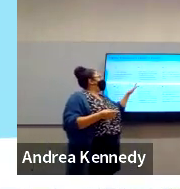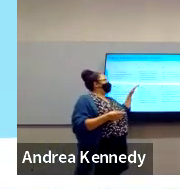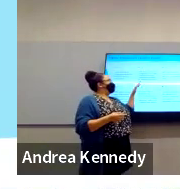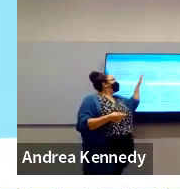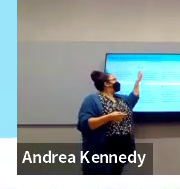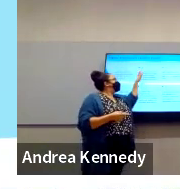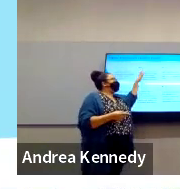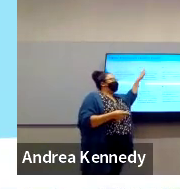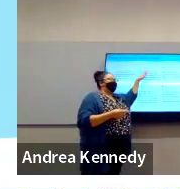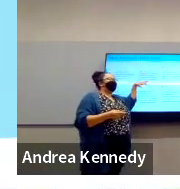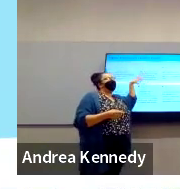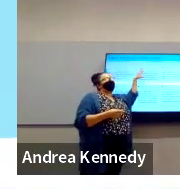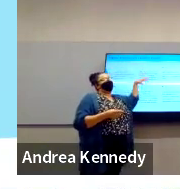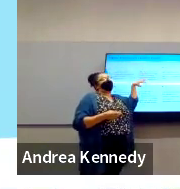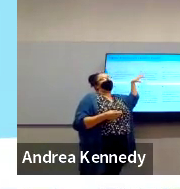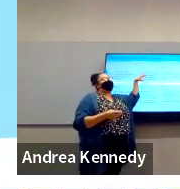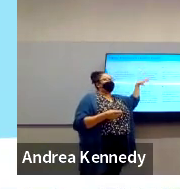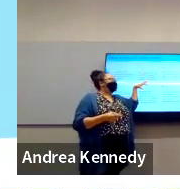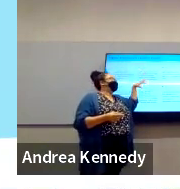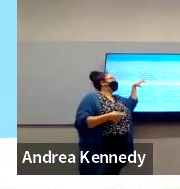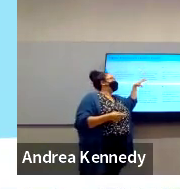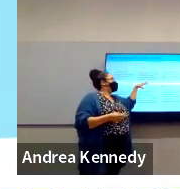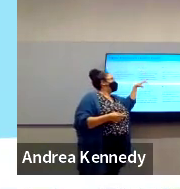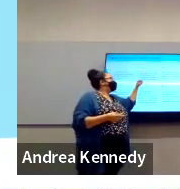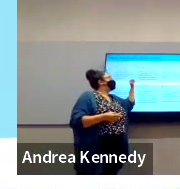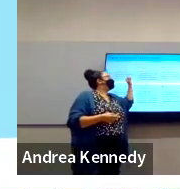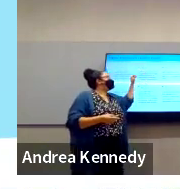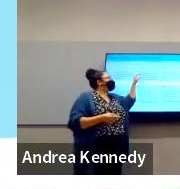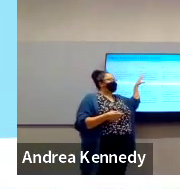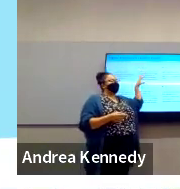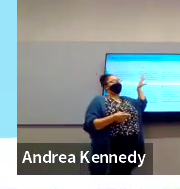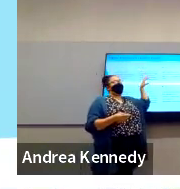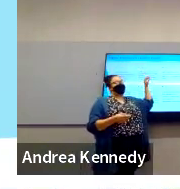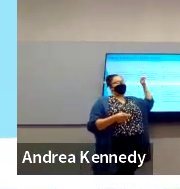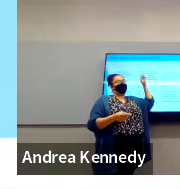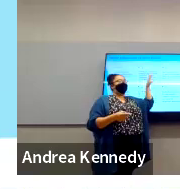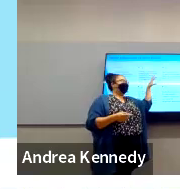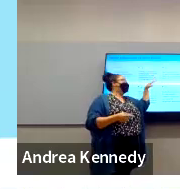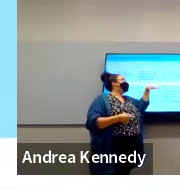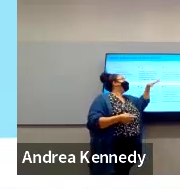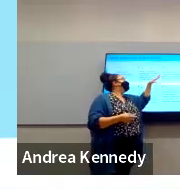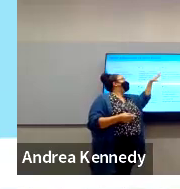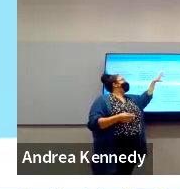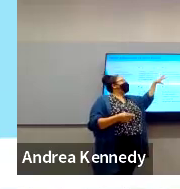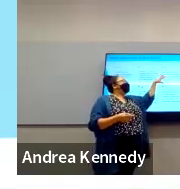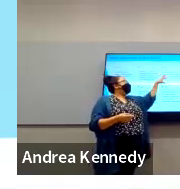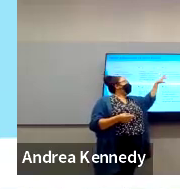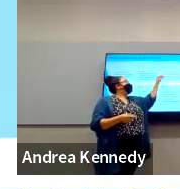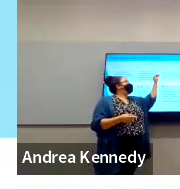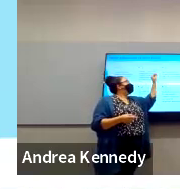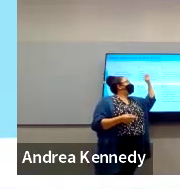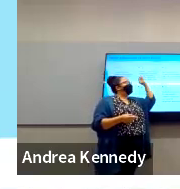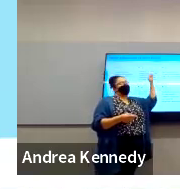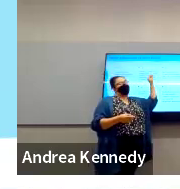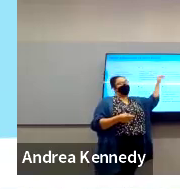that point, once the landlord fills out the petition, sends it to staff, it's completed, city